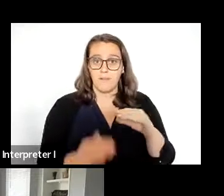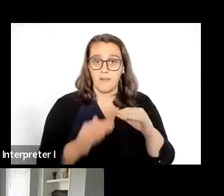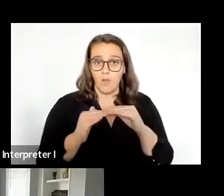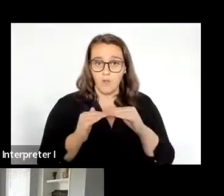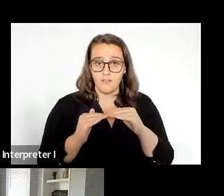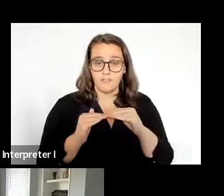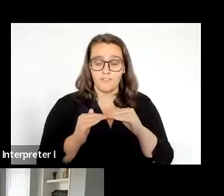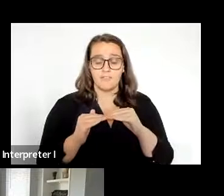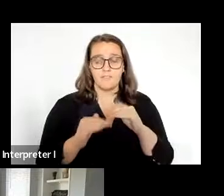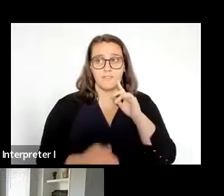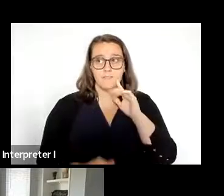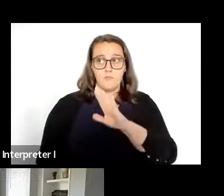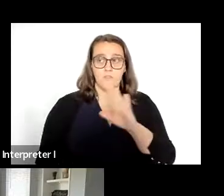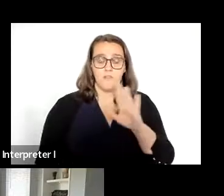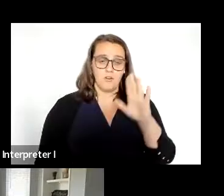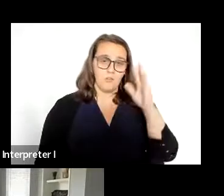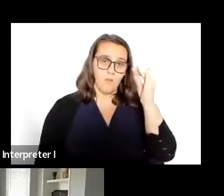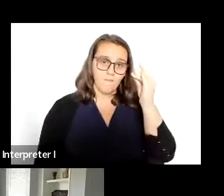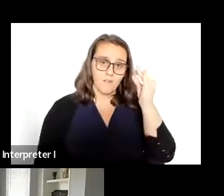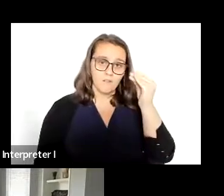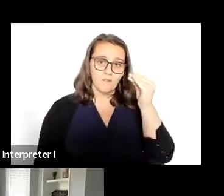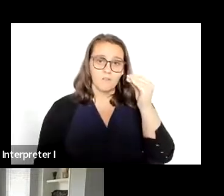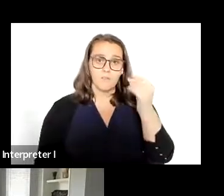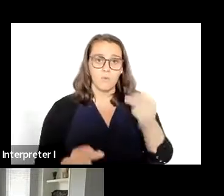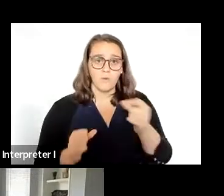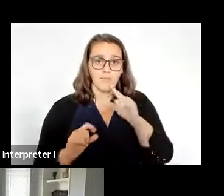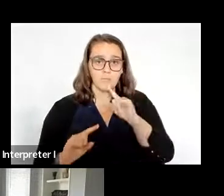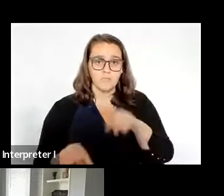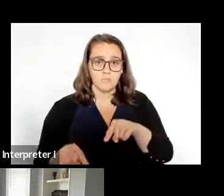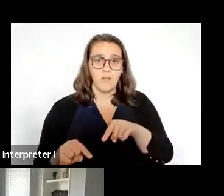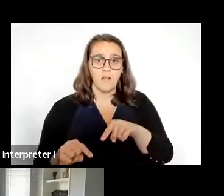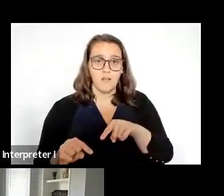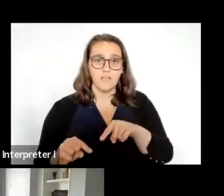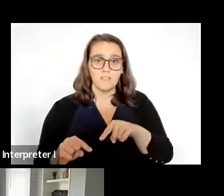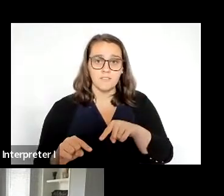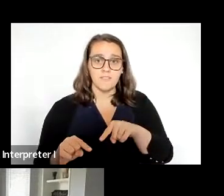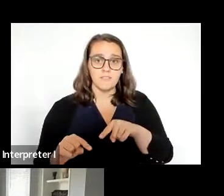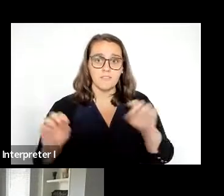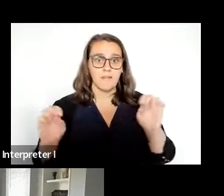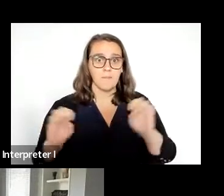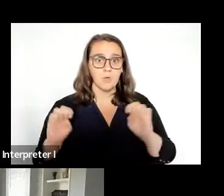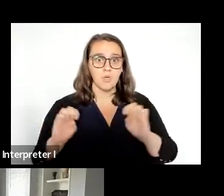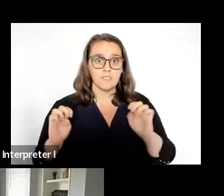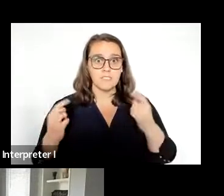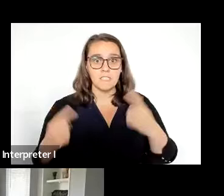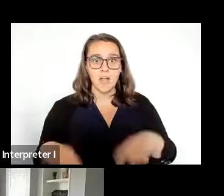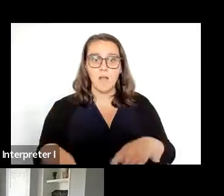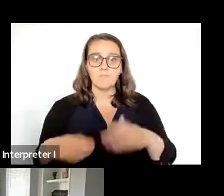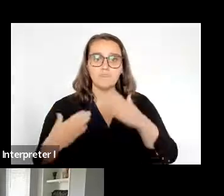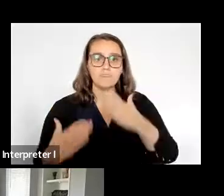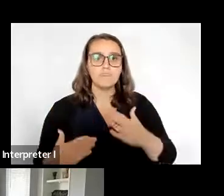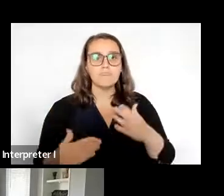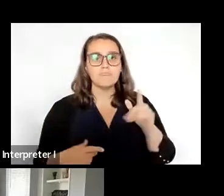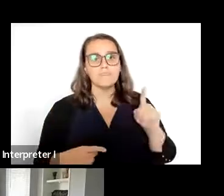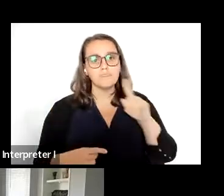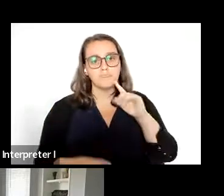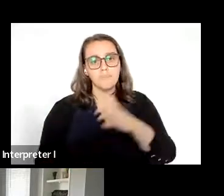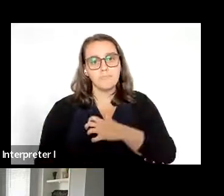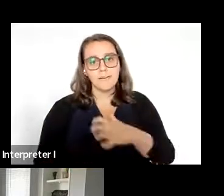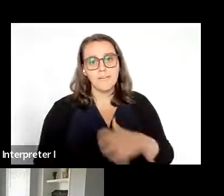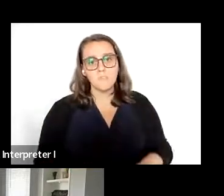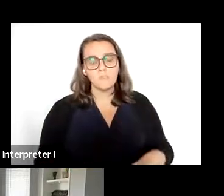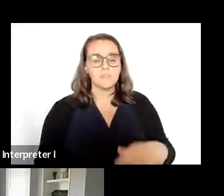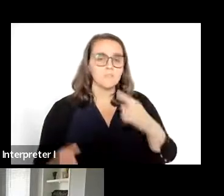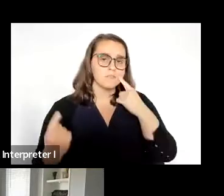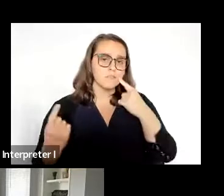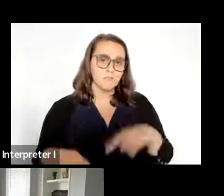their thoughtful, quick response to this emergency, and to thank the mayor for agreeing